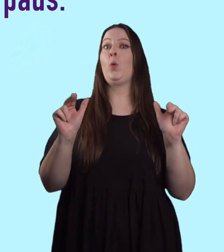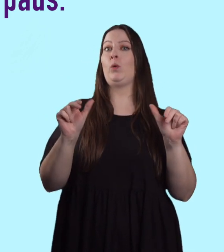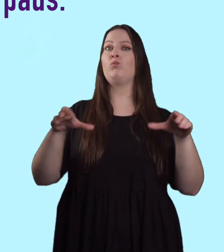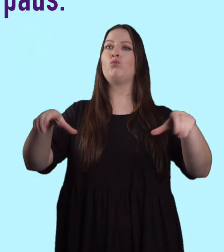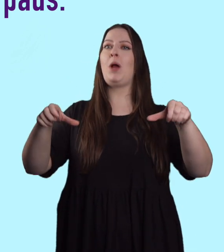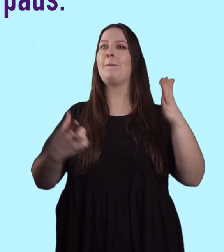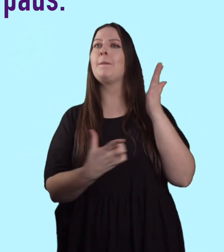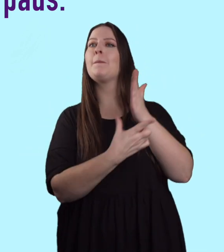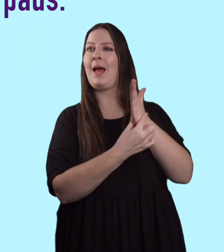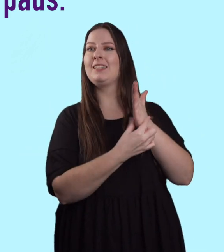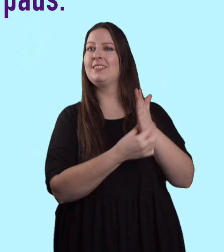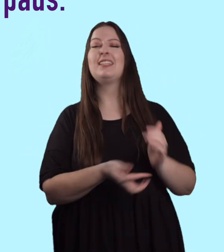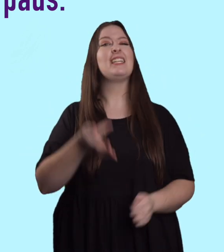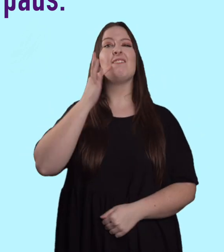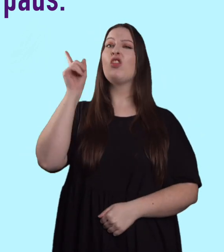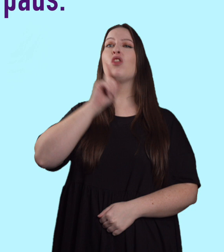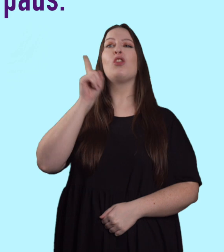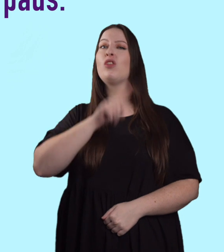wheels.